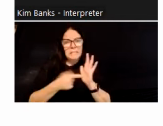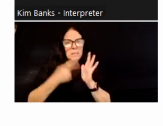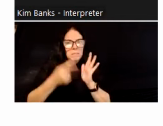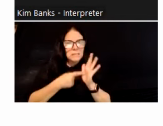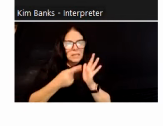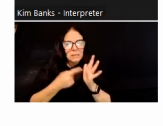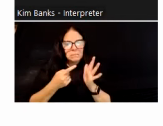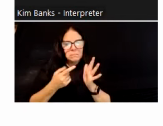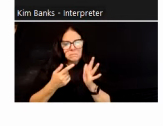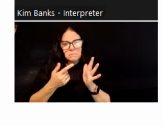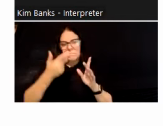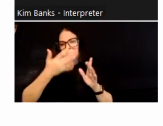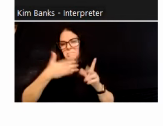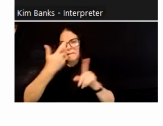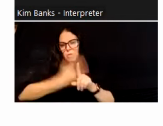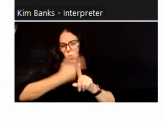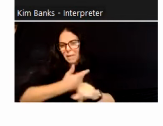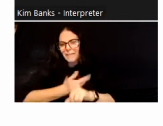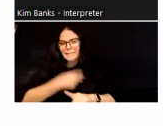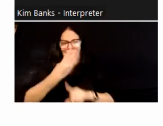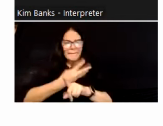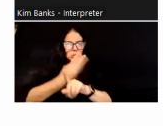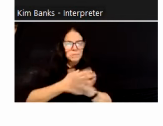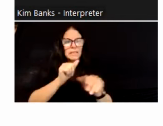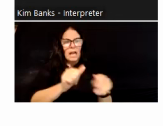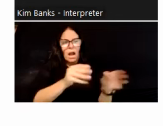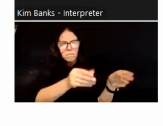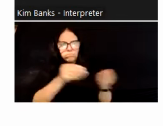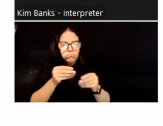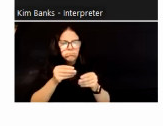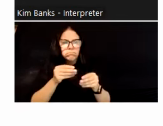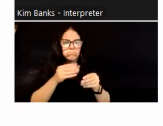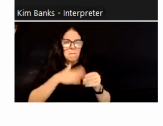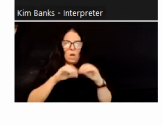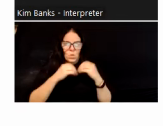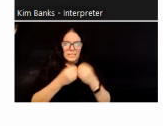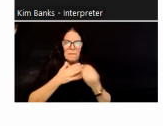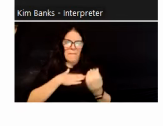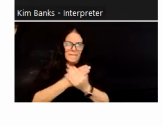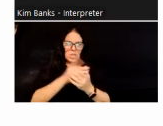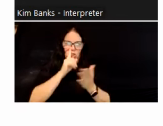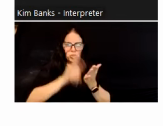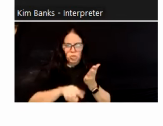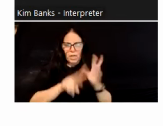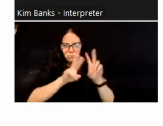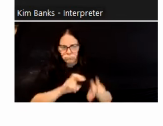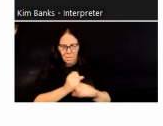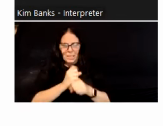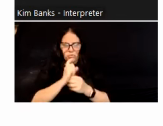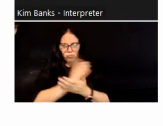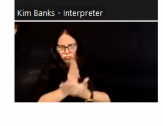months, you can pull out a couple of files from your own organization and somehow